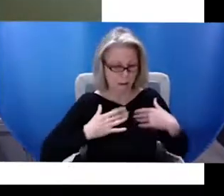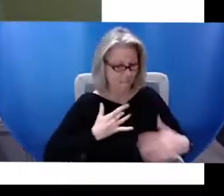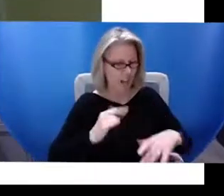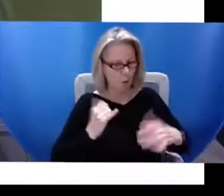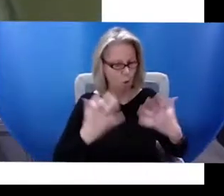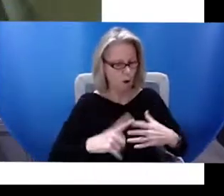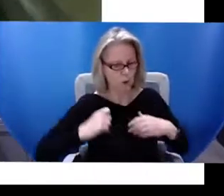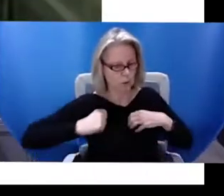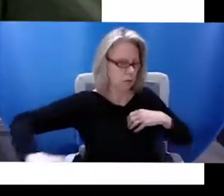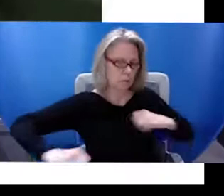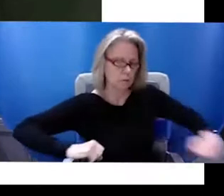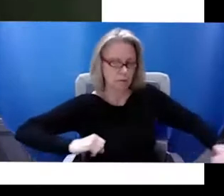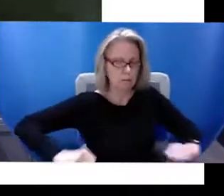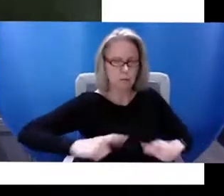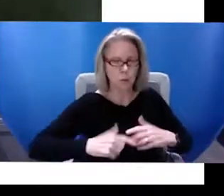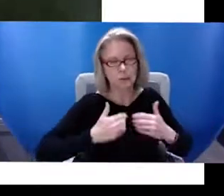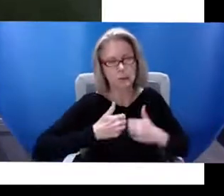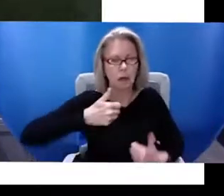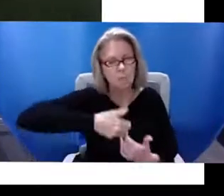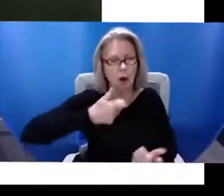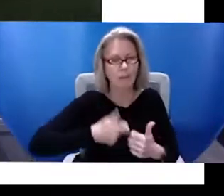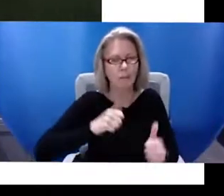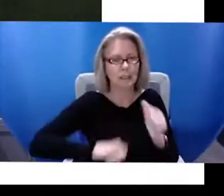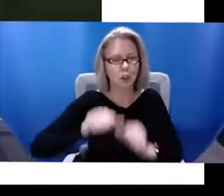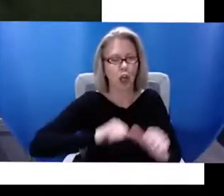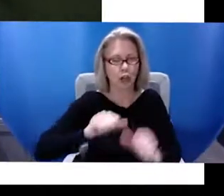felt like it wanted to separate from each other.